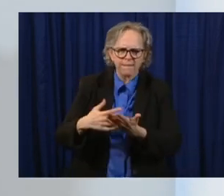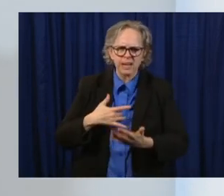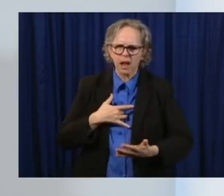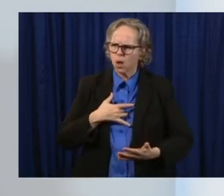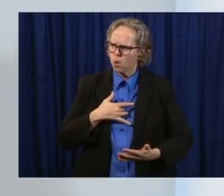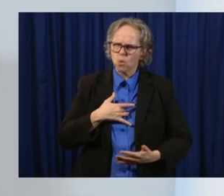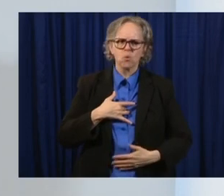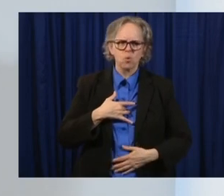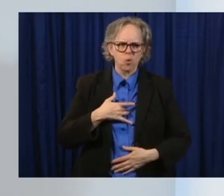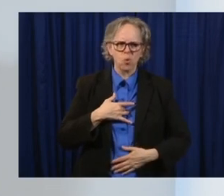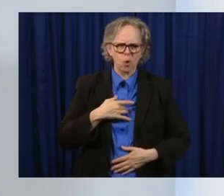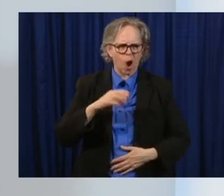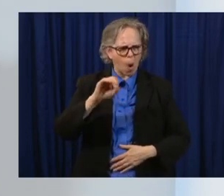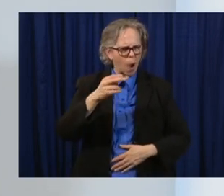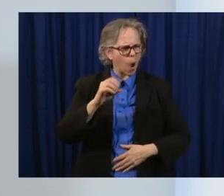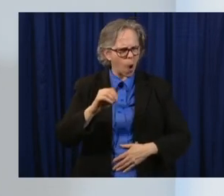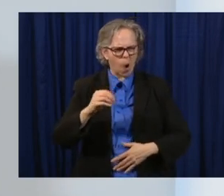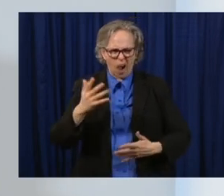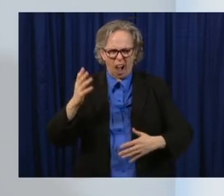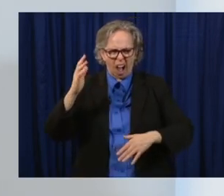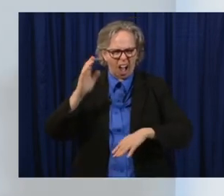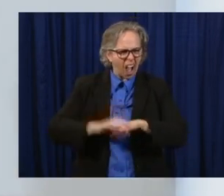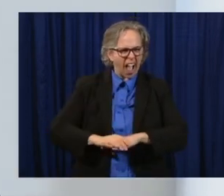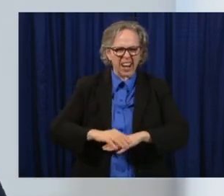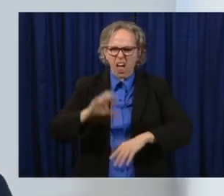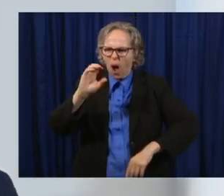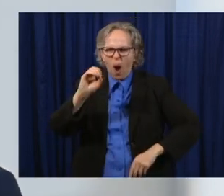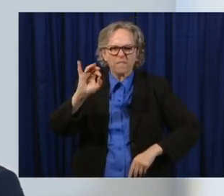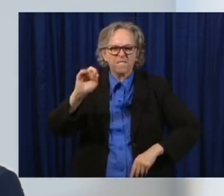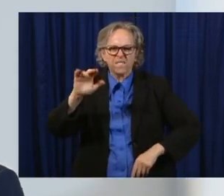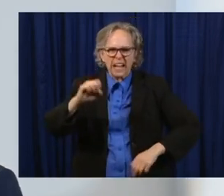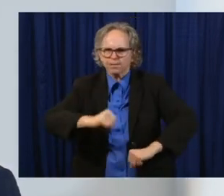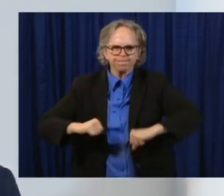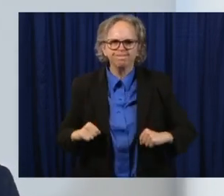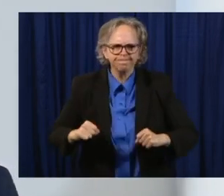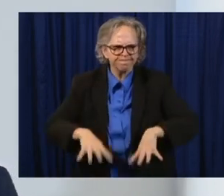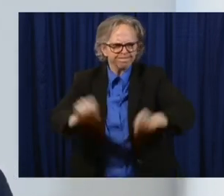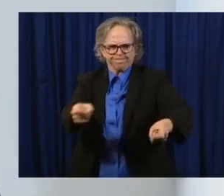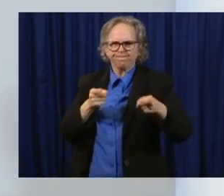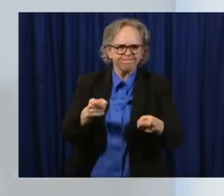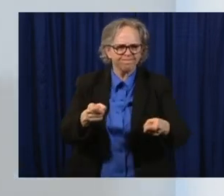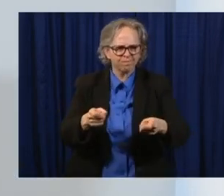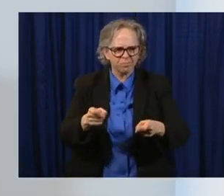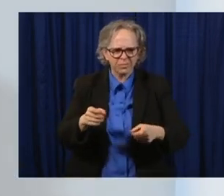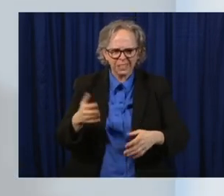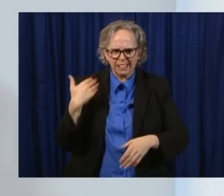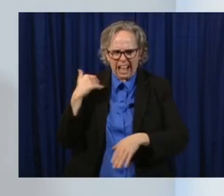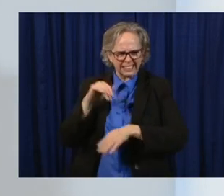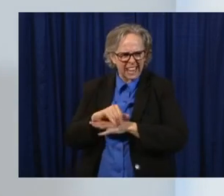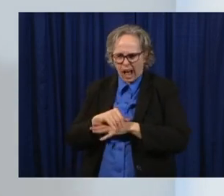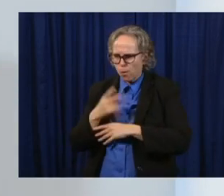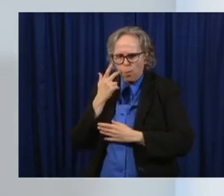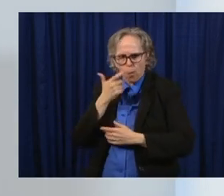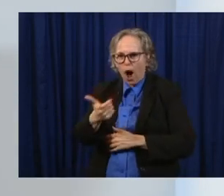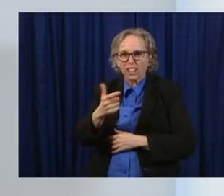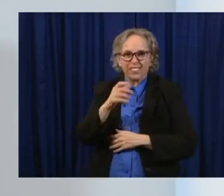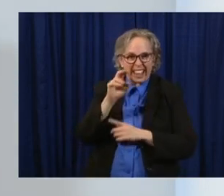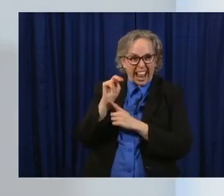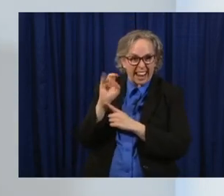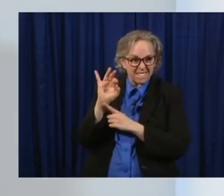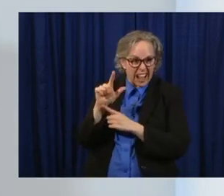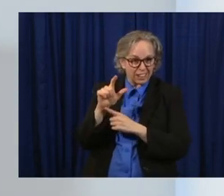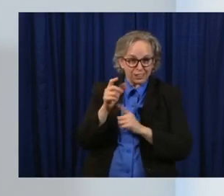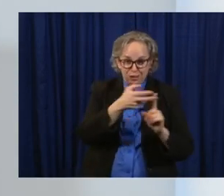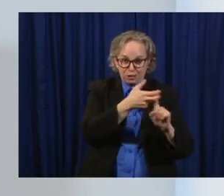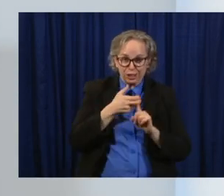offense. And watching the NFL draft last night, knowing that we were, the limited amount that I could, it brought